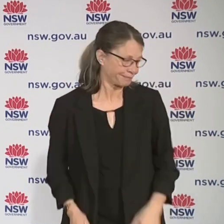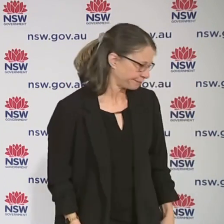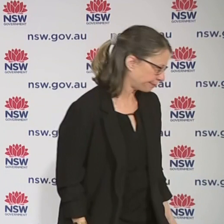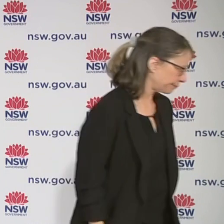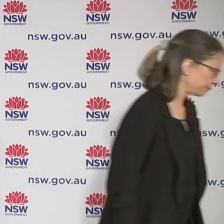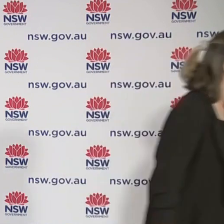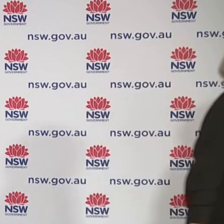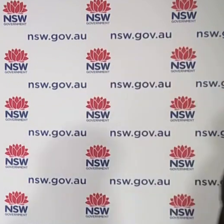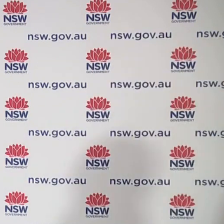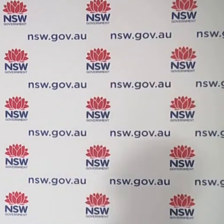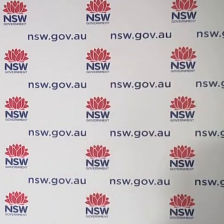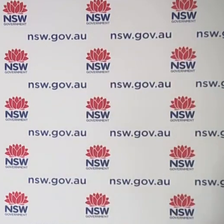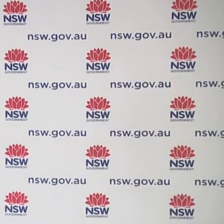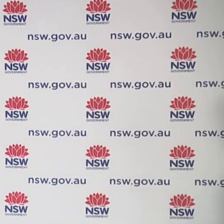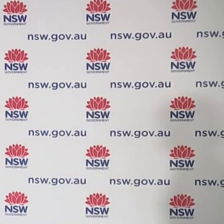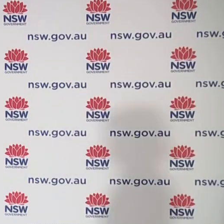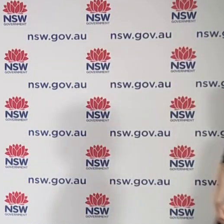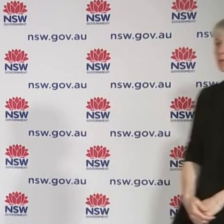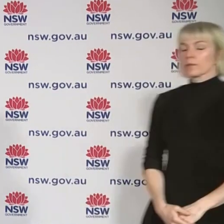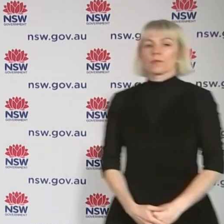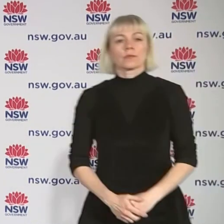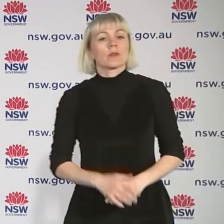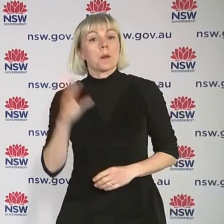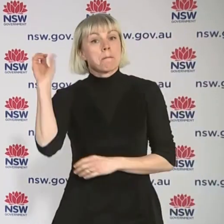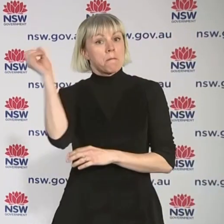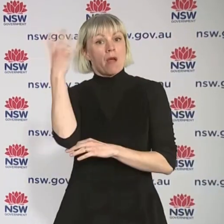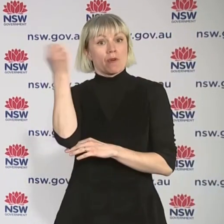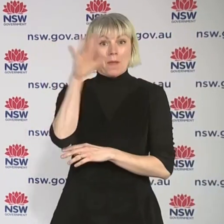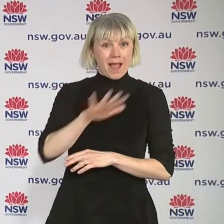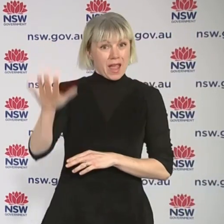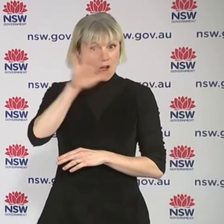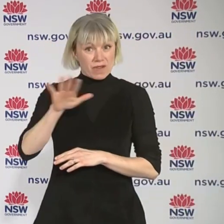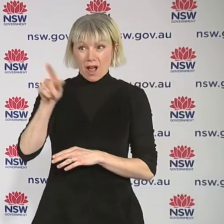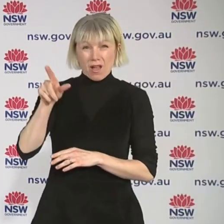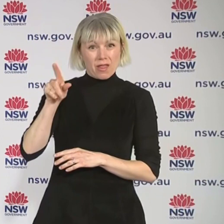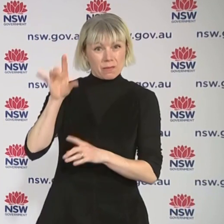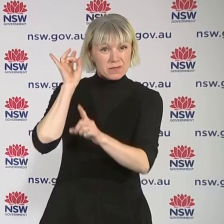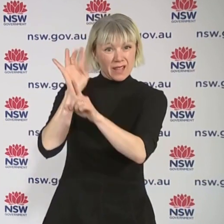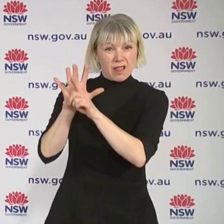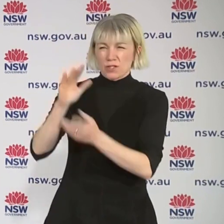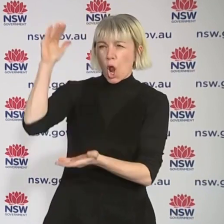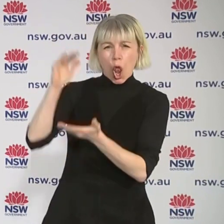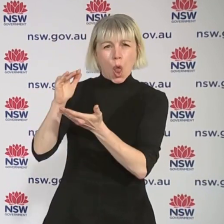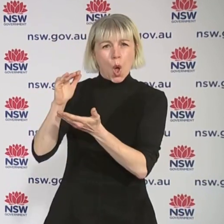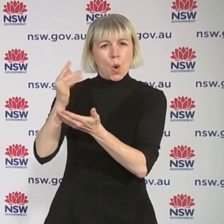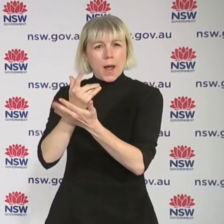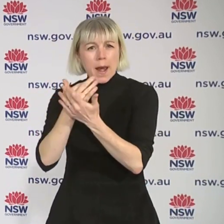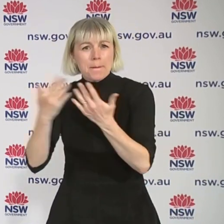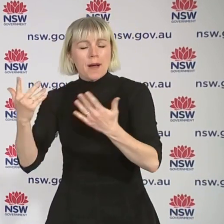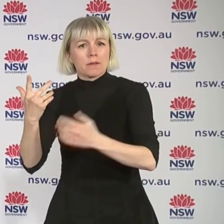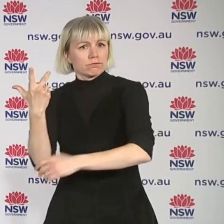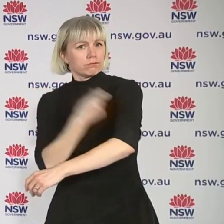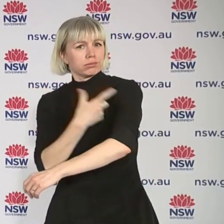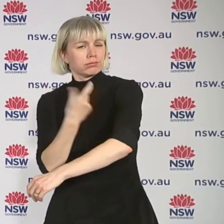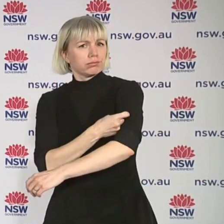still languishing in low rates at 80% average across the state, we'll be able to go there? Yes, but the issue for those communities with lower